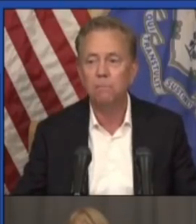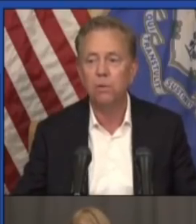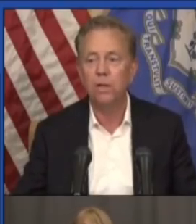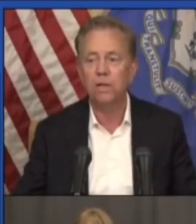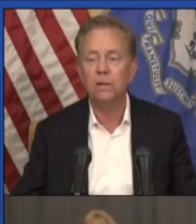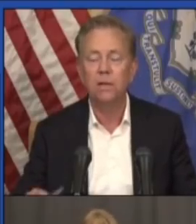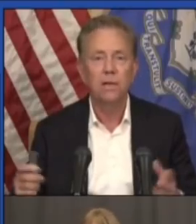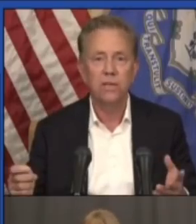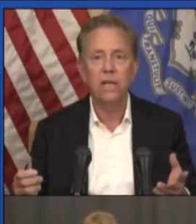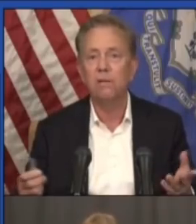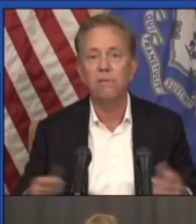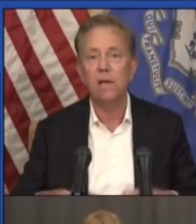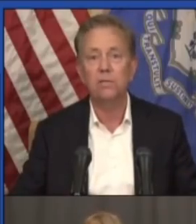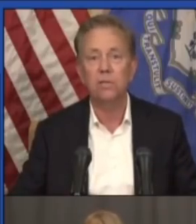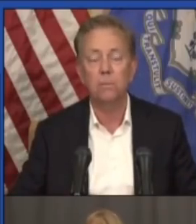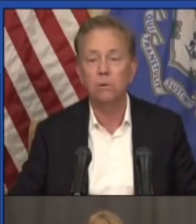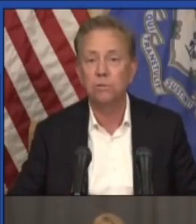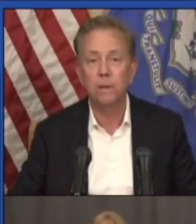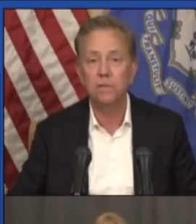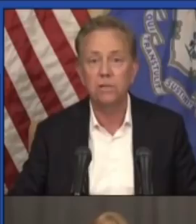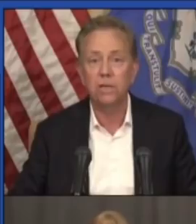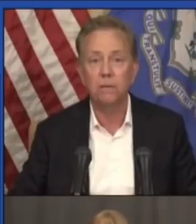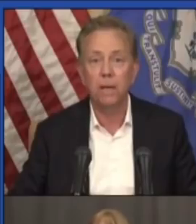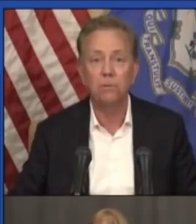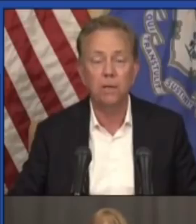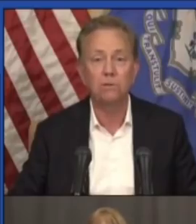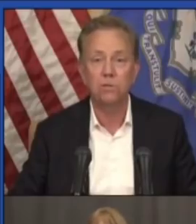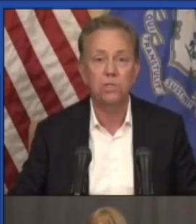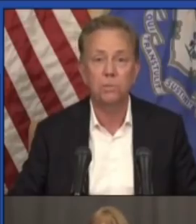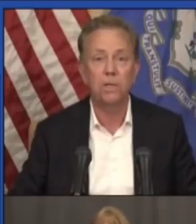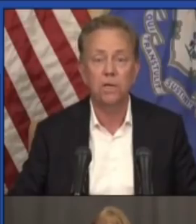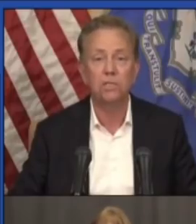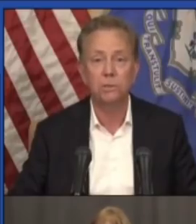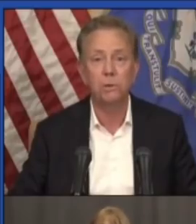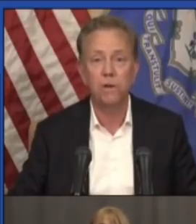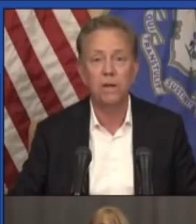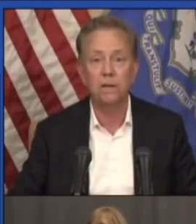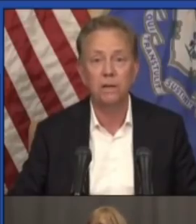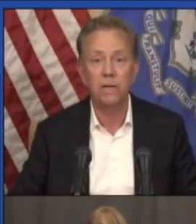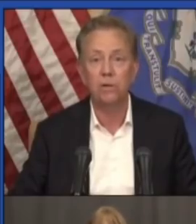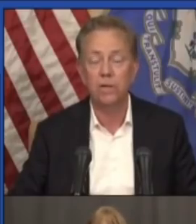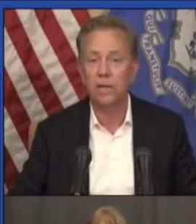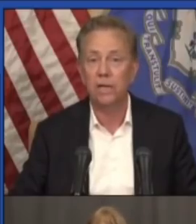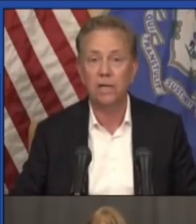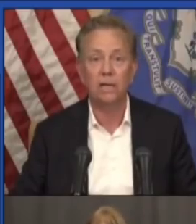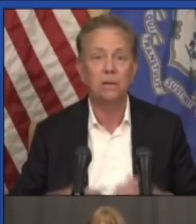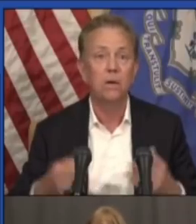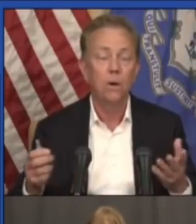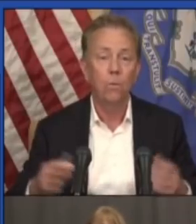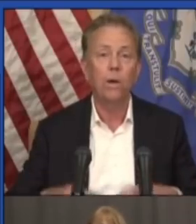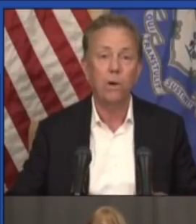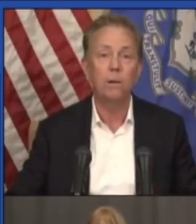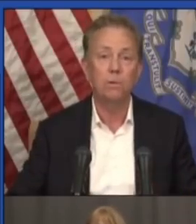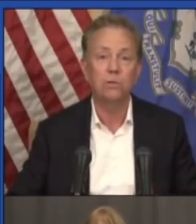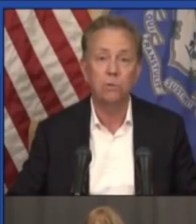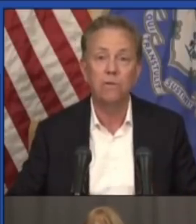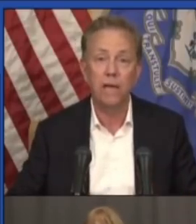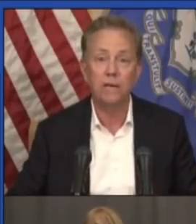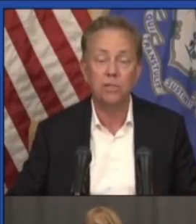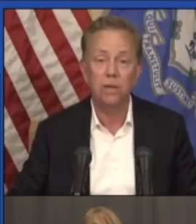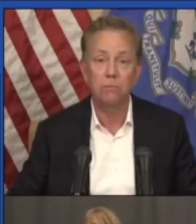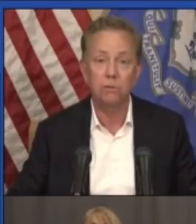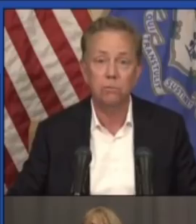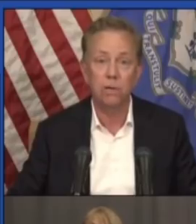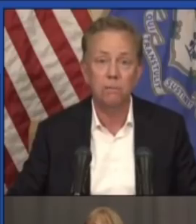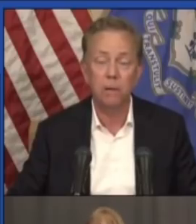that they put in, taking advantage of the most amazing healthcare system in the country we've got here in Connecticut, we were able to